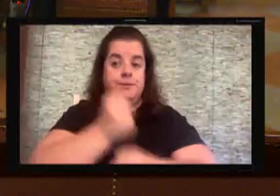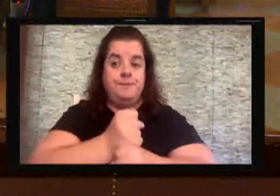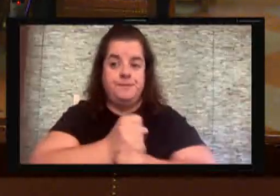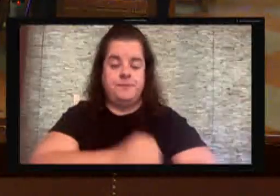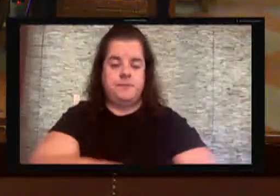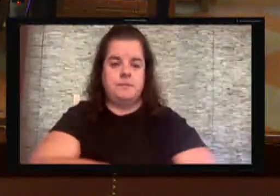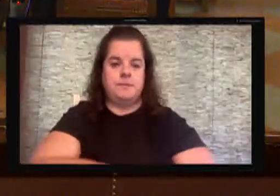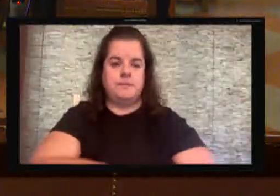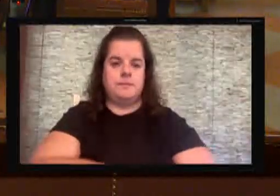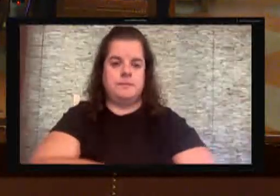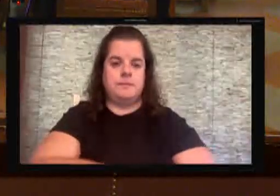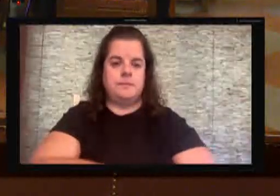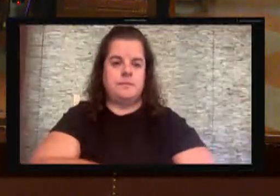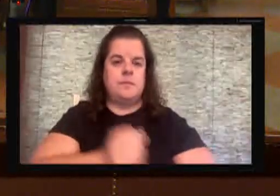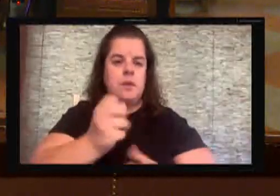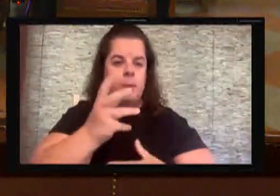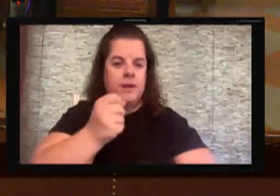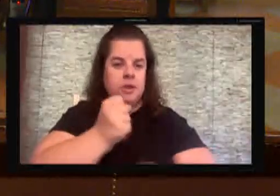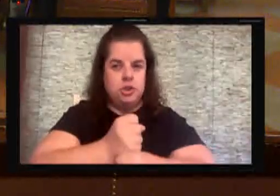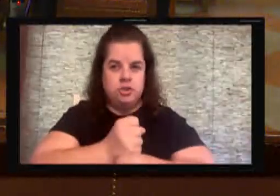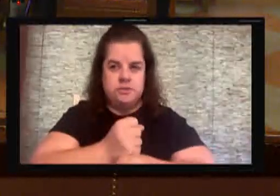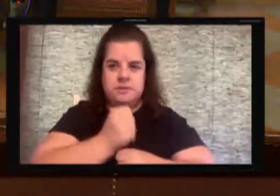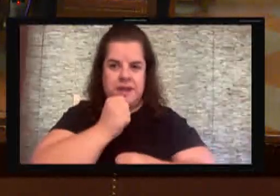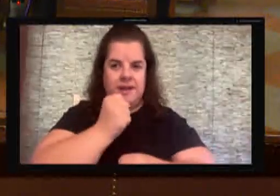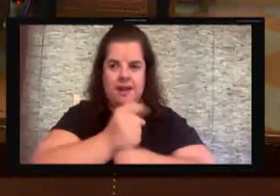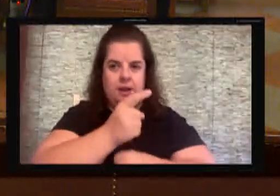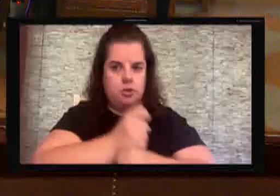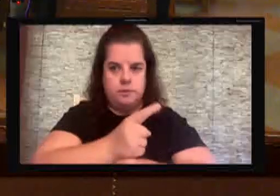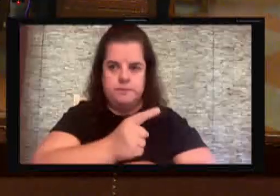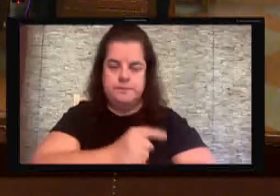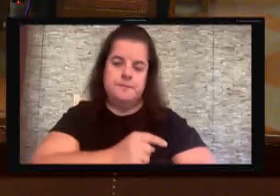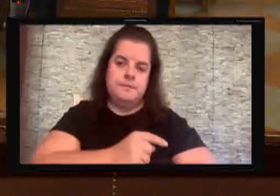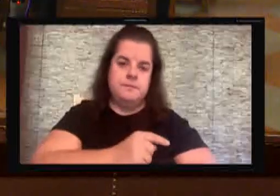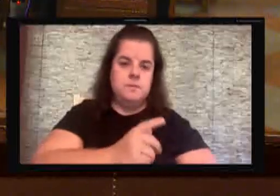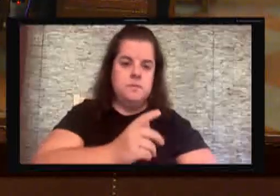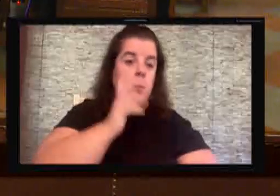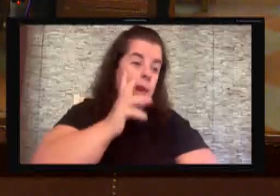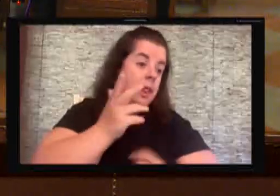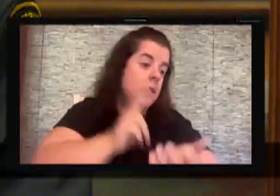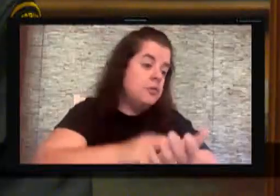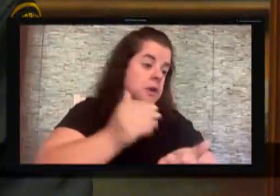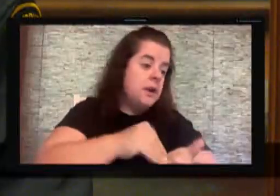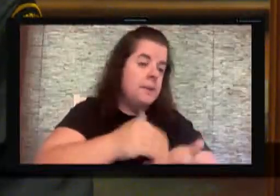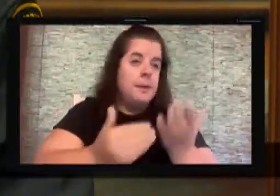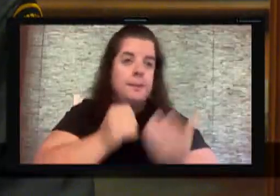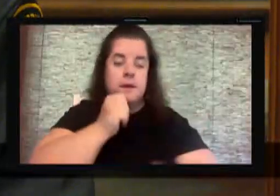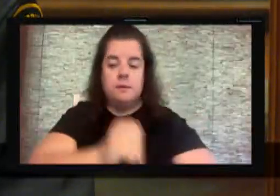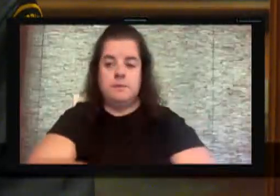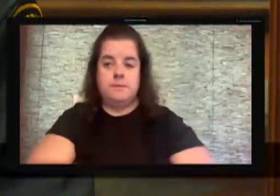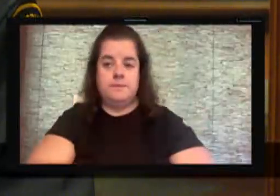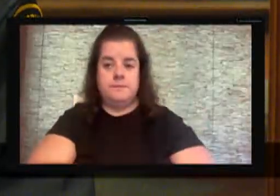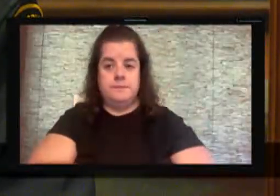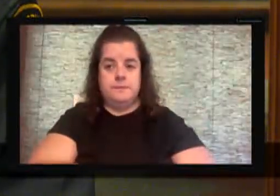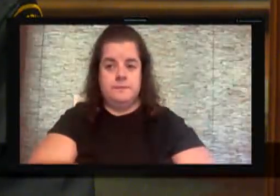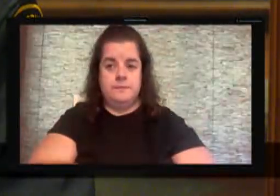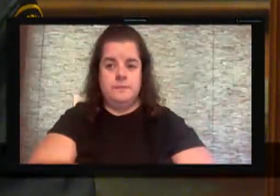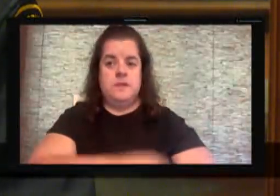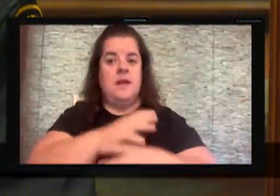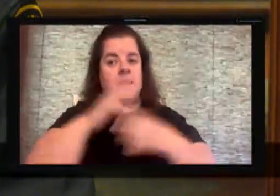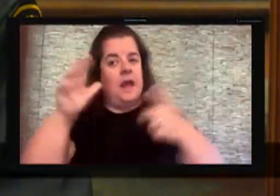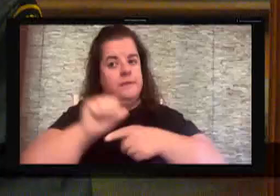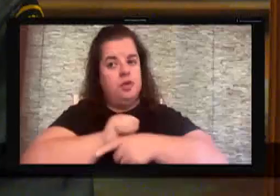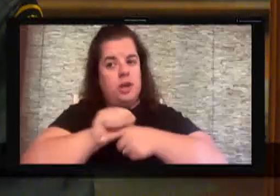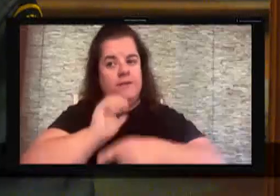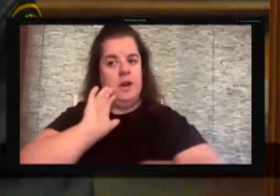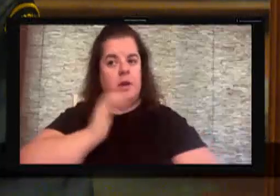Only a year. It's not an annual thing. Maybe correct. We will, maybe we won't, I guess. It's depends a lot how of it is training yeah, for right. our personnel, so it's